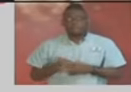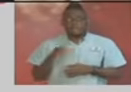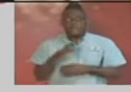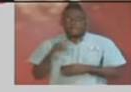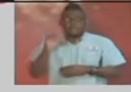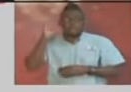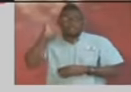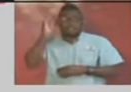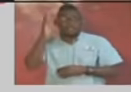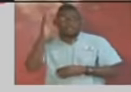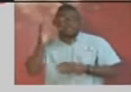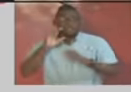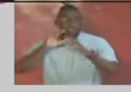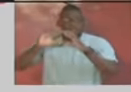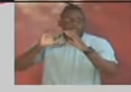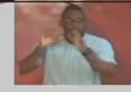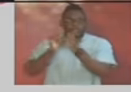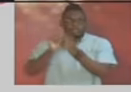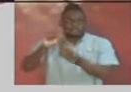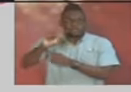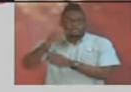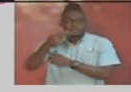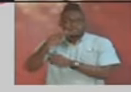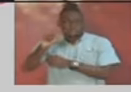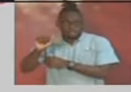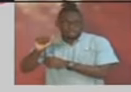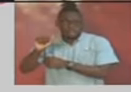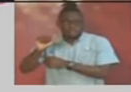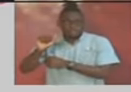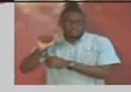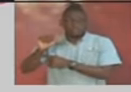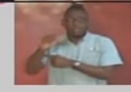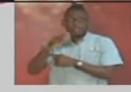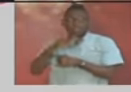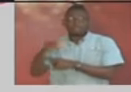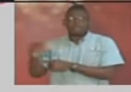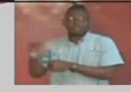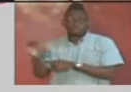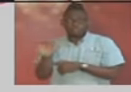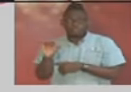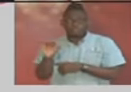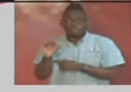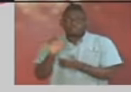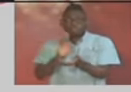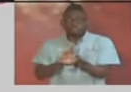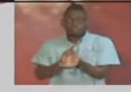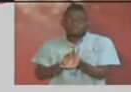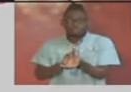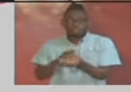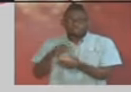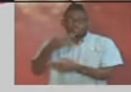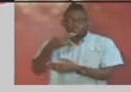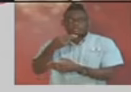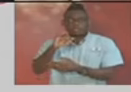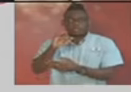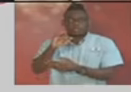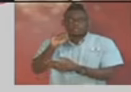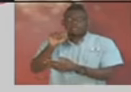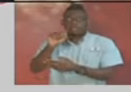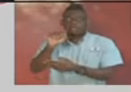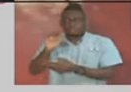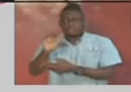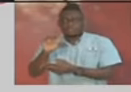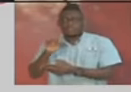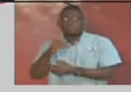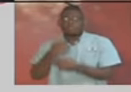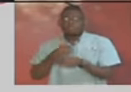THA at all stages, as well as my counterpart, Dr. Hoyt, to ensure that there's equity. And we will take into consideration the smaller size